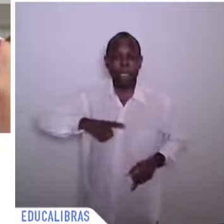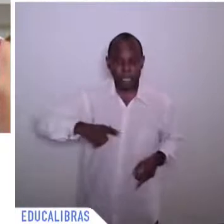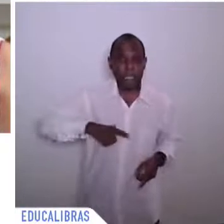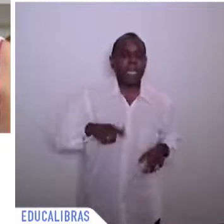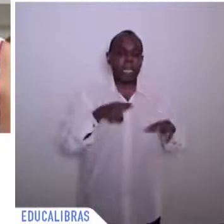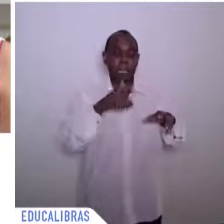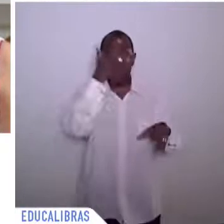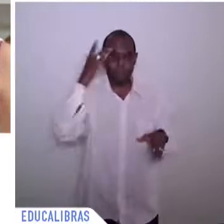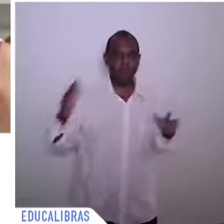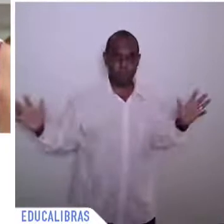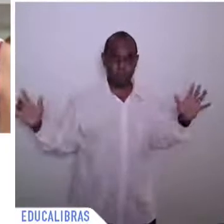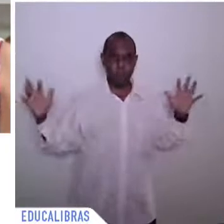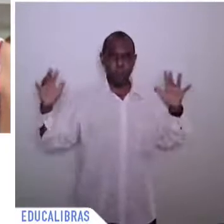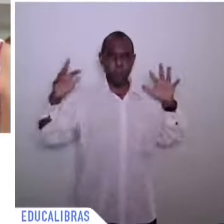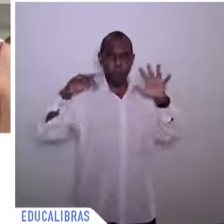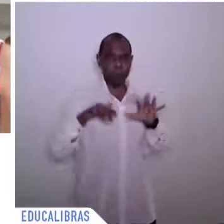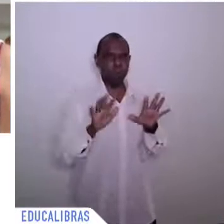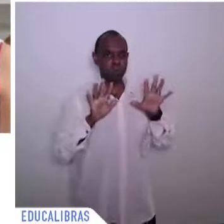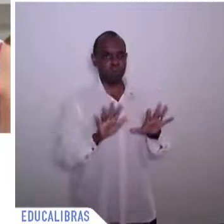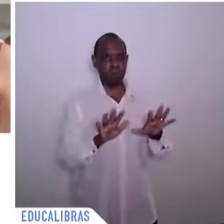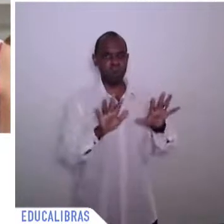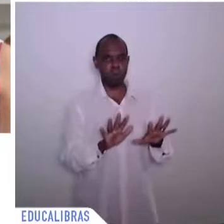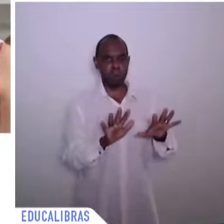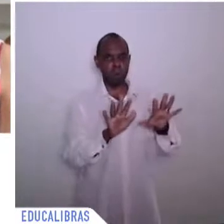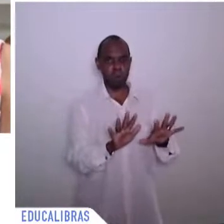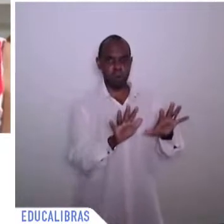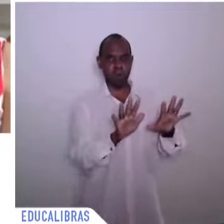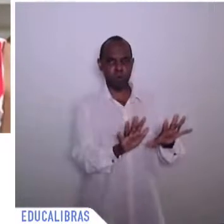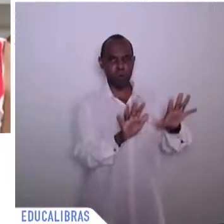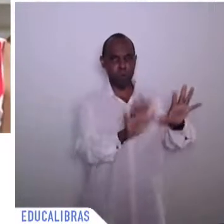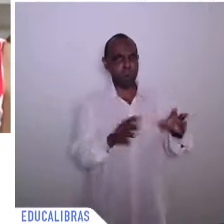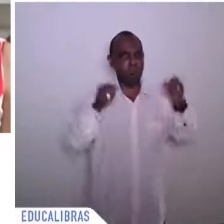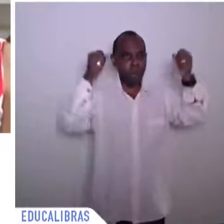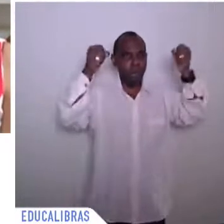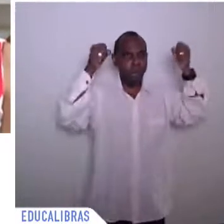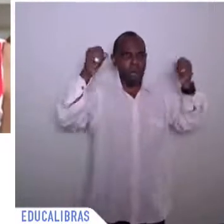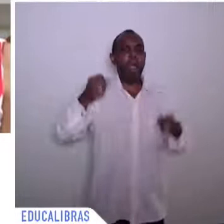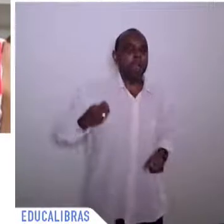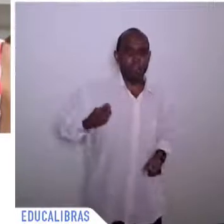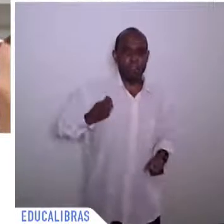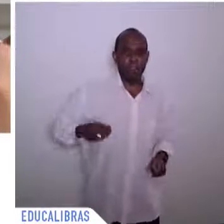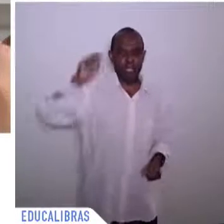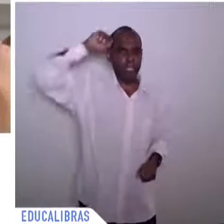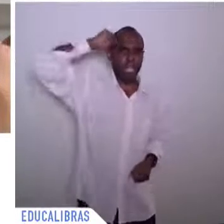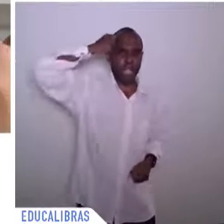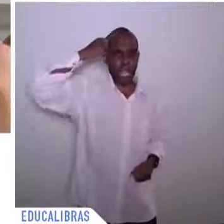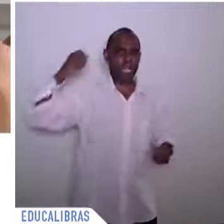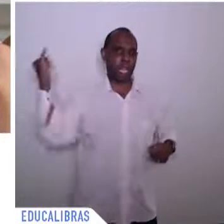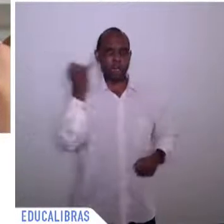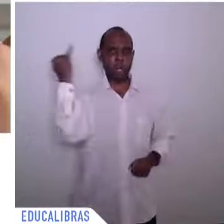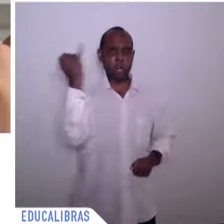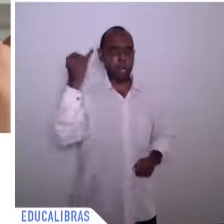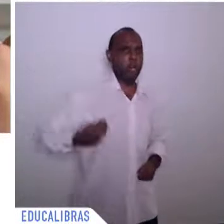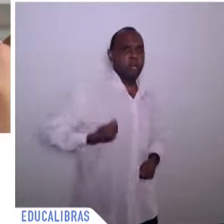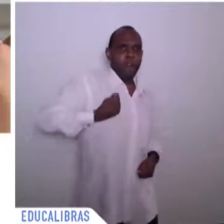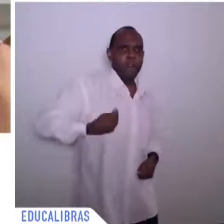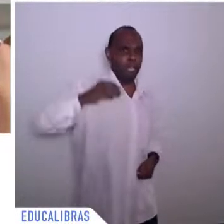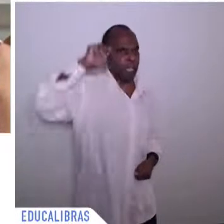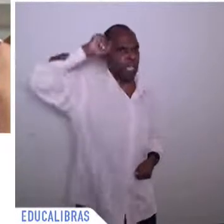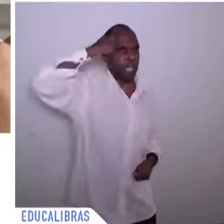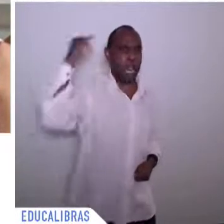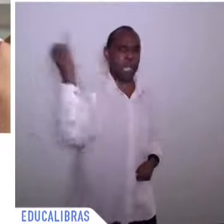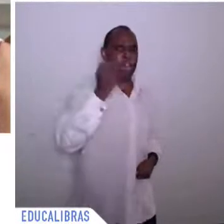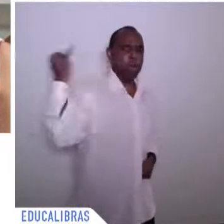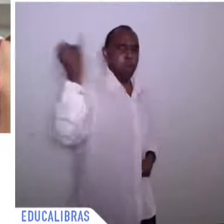this isolated incidents being connected to the movement of Black Lives Matter, is much quicker in